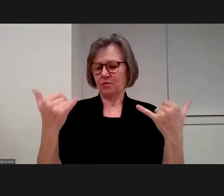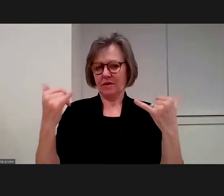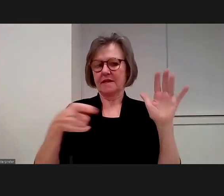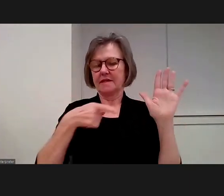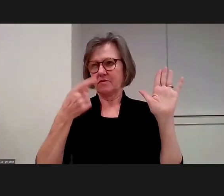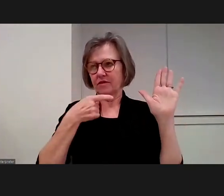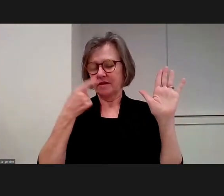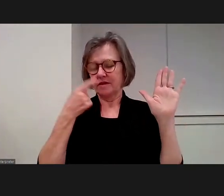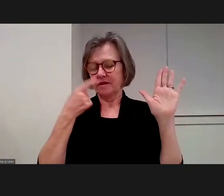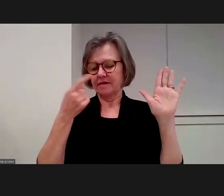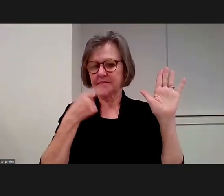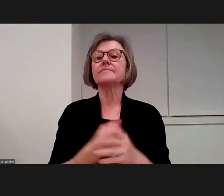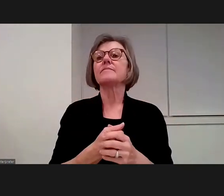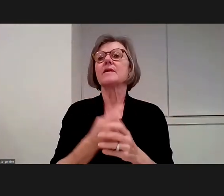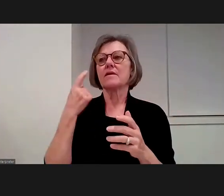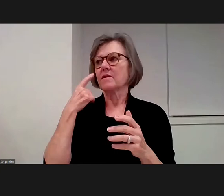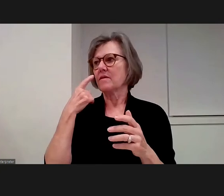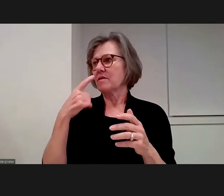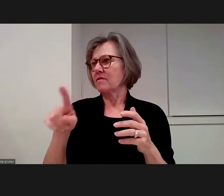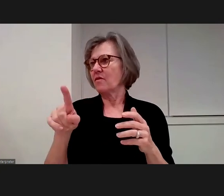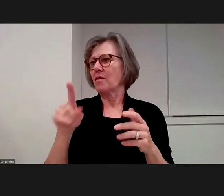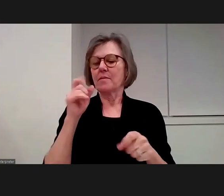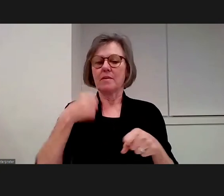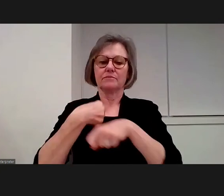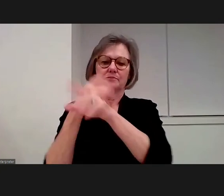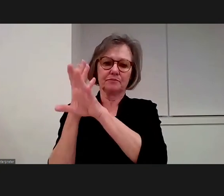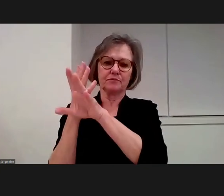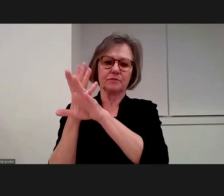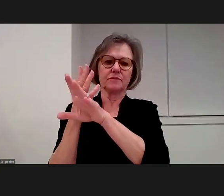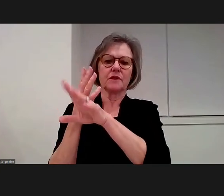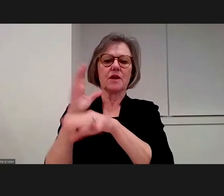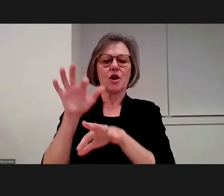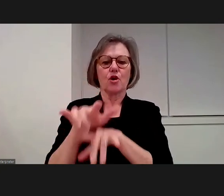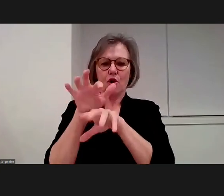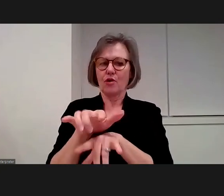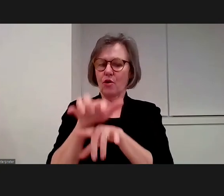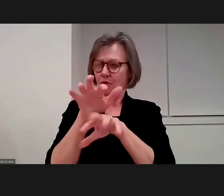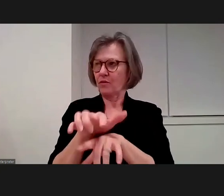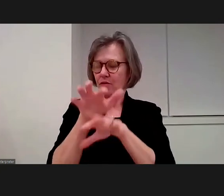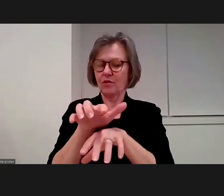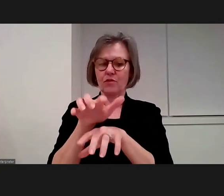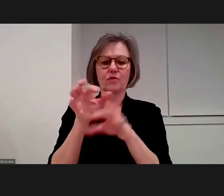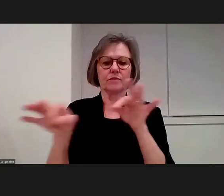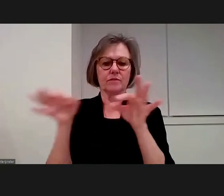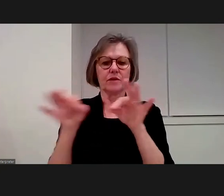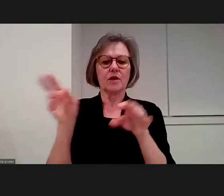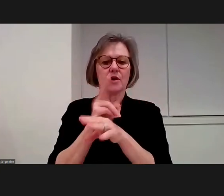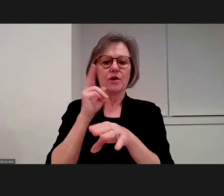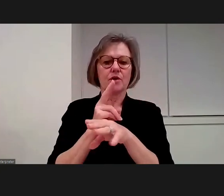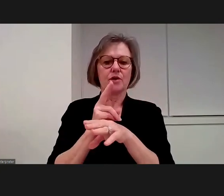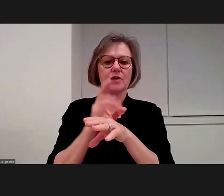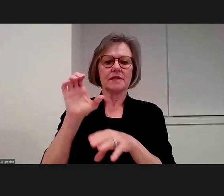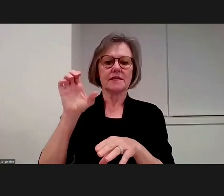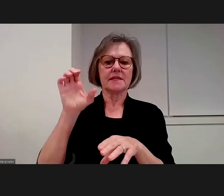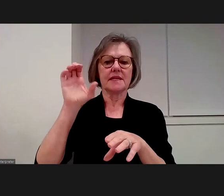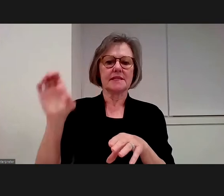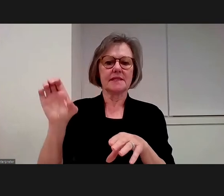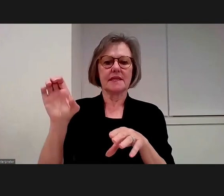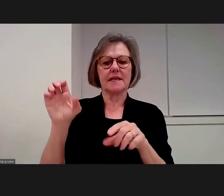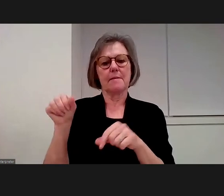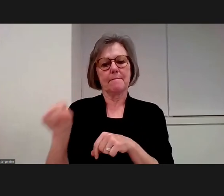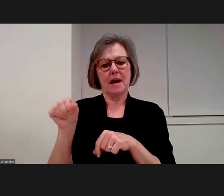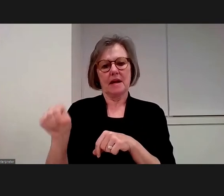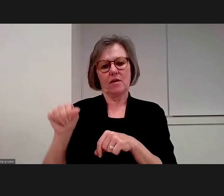hearing. For our virtual attendees to turn on card captioning, please use the CC button on the bottom